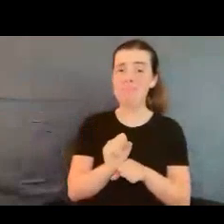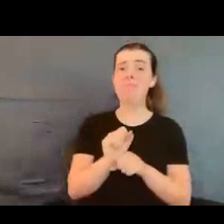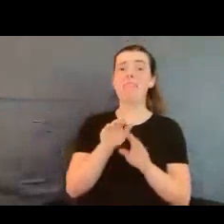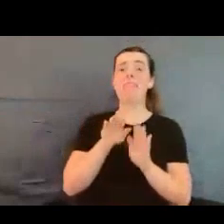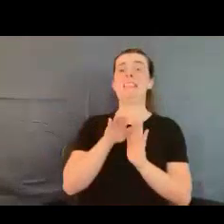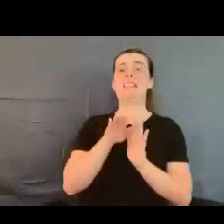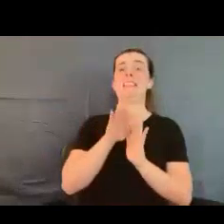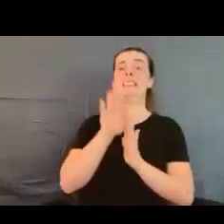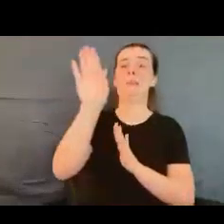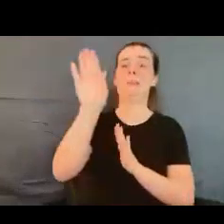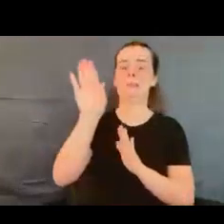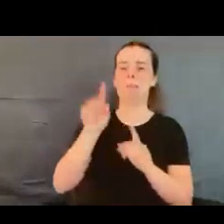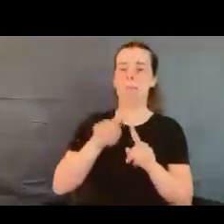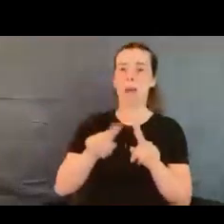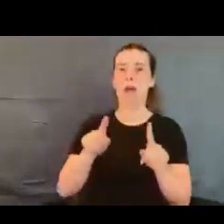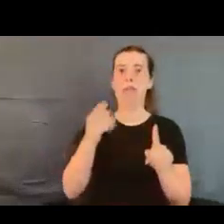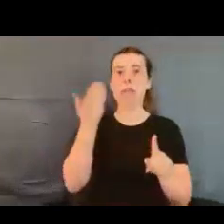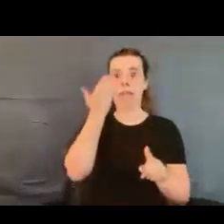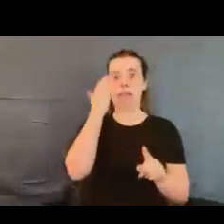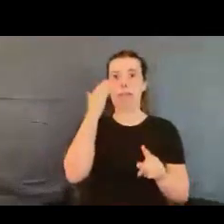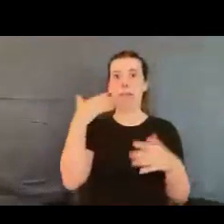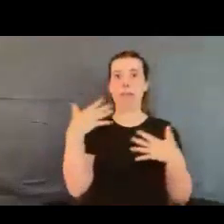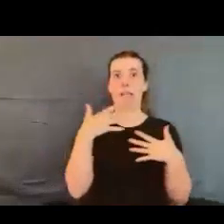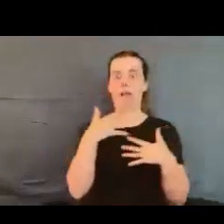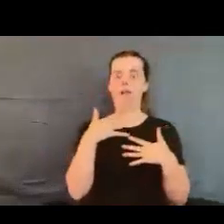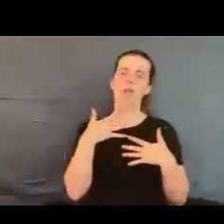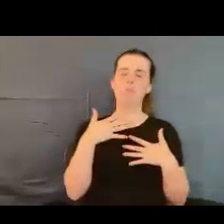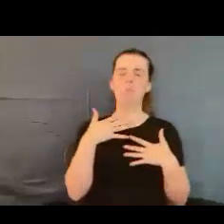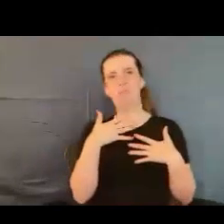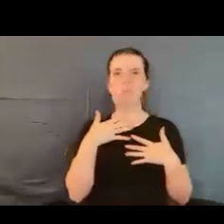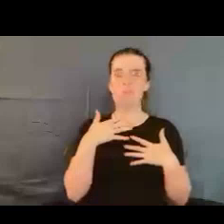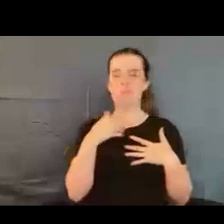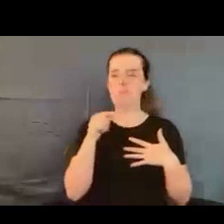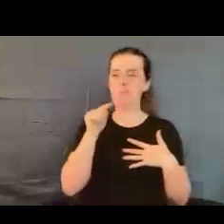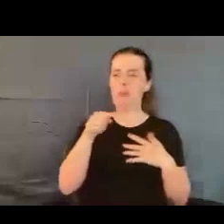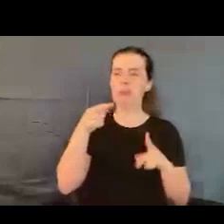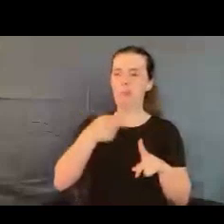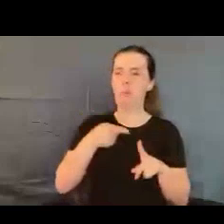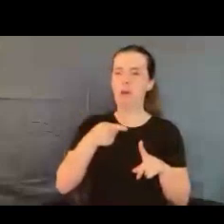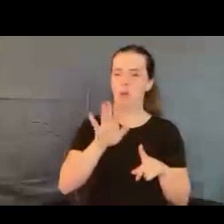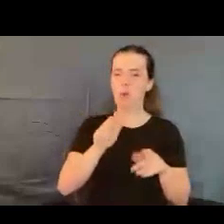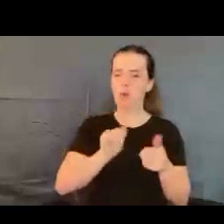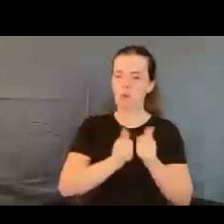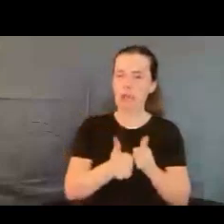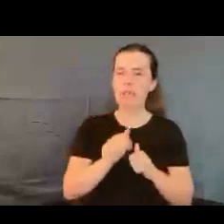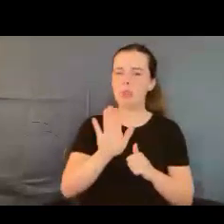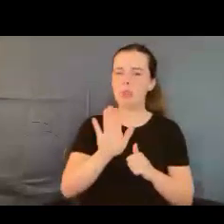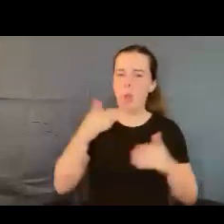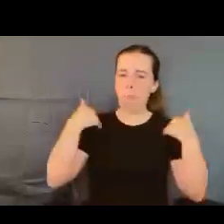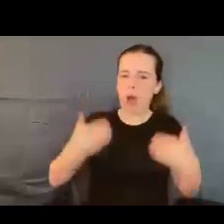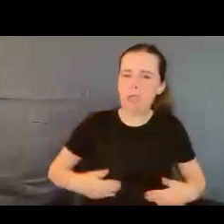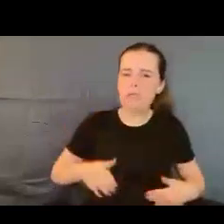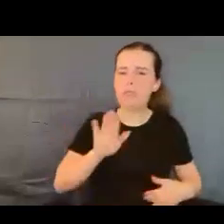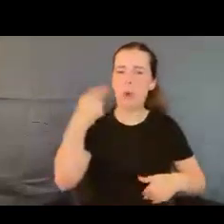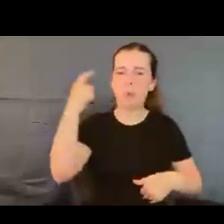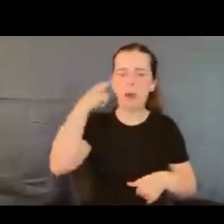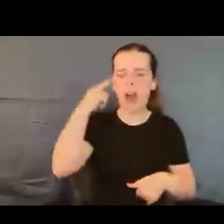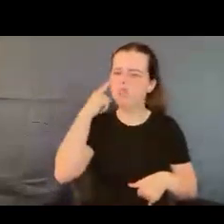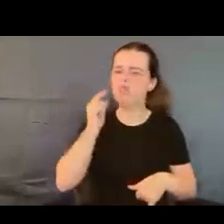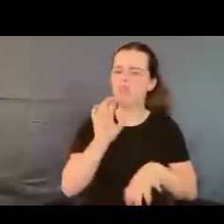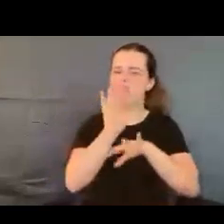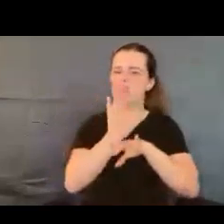lot more intimidating than it actually is. And I would also tell you that at this point in the race, your body and your mind are so used to the